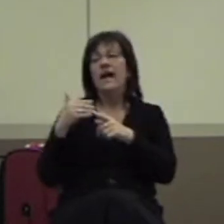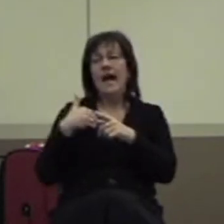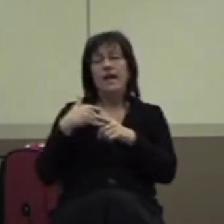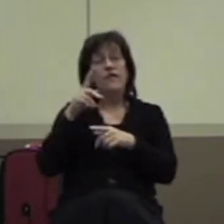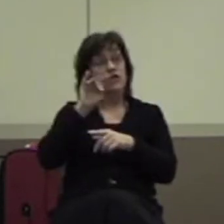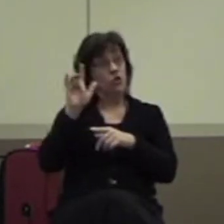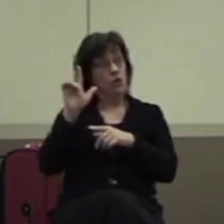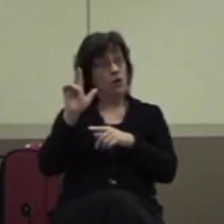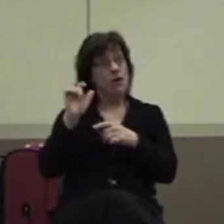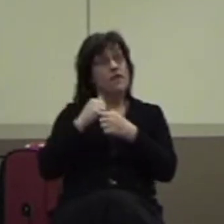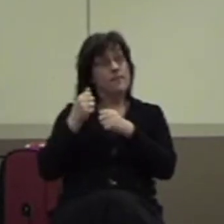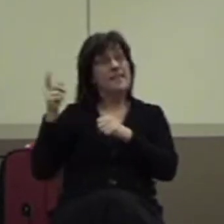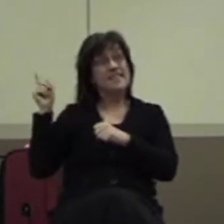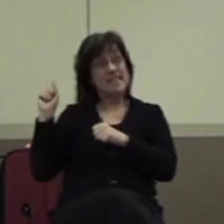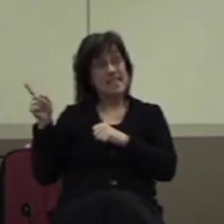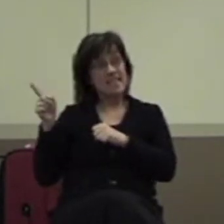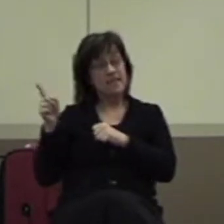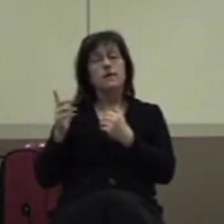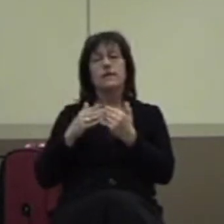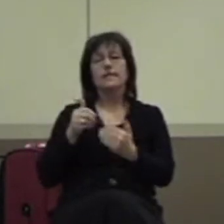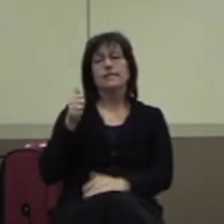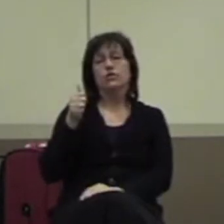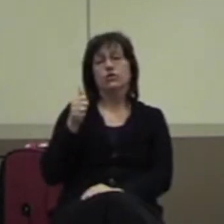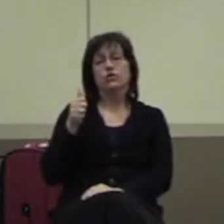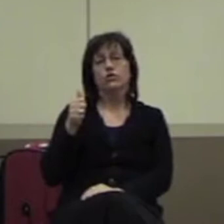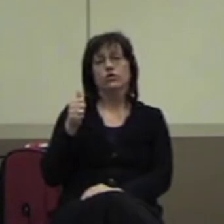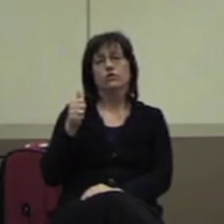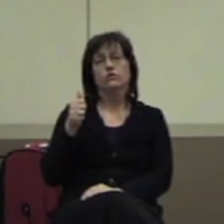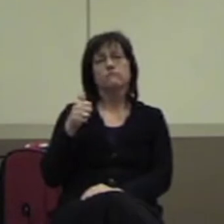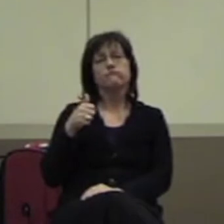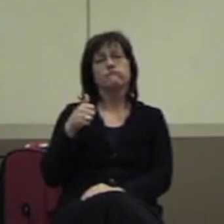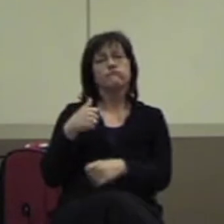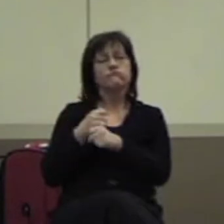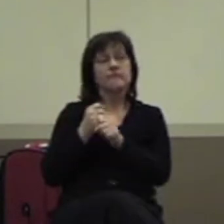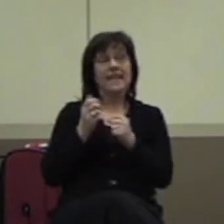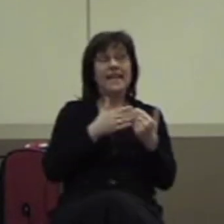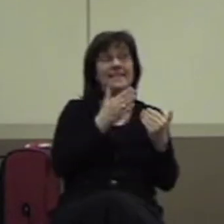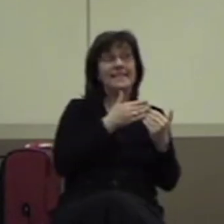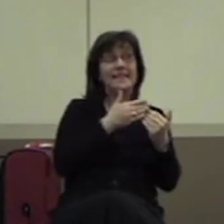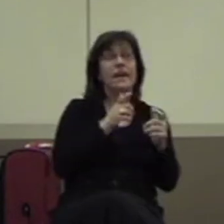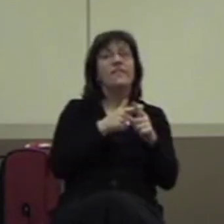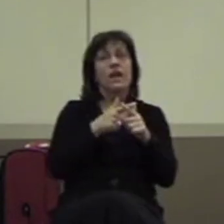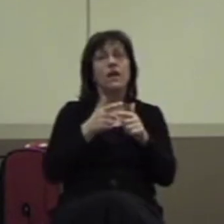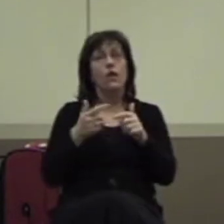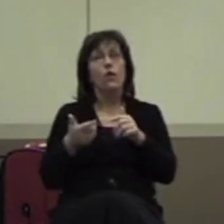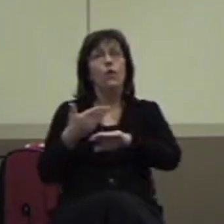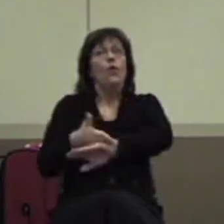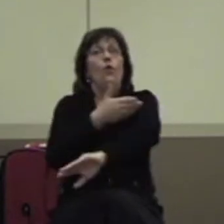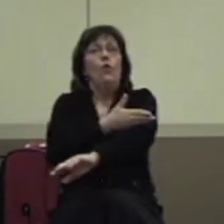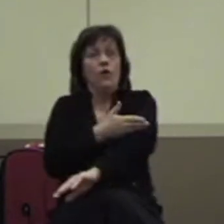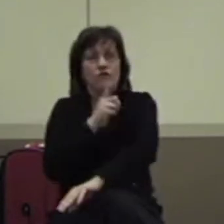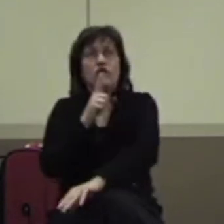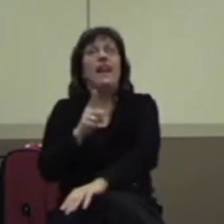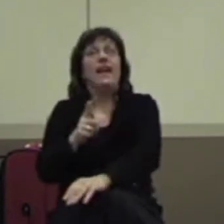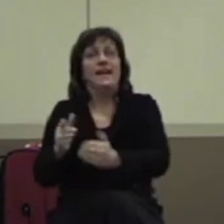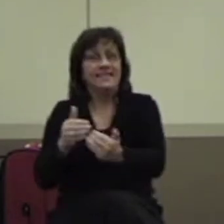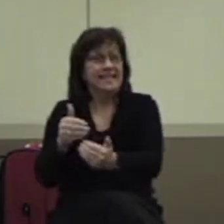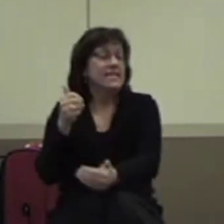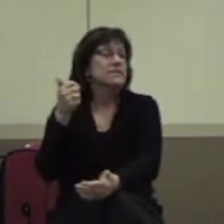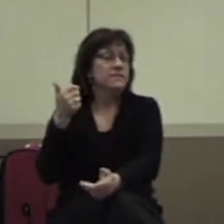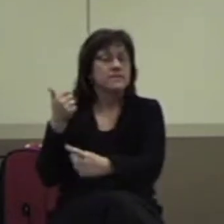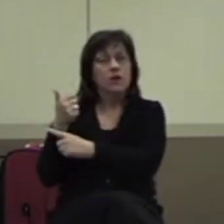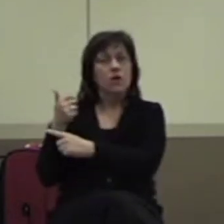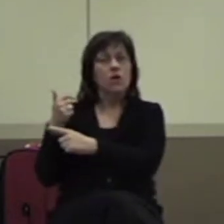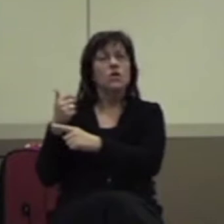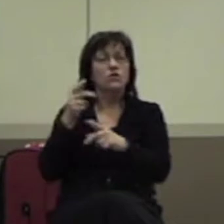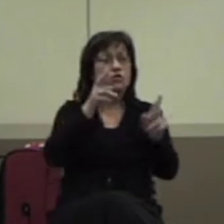tool that makes this even easier. So I'm going to make it easy, and then I'm going to make it easier. So you guys look at this while